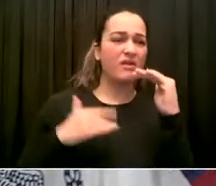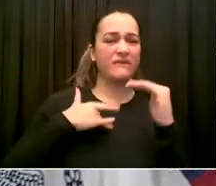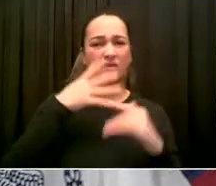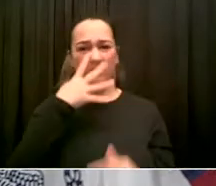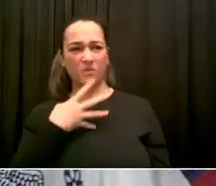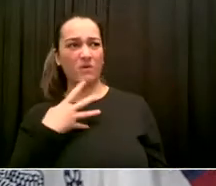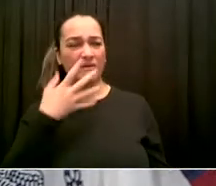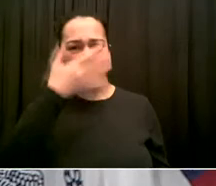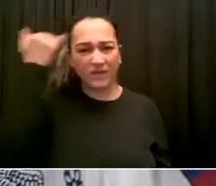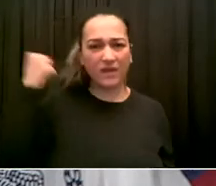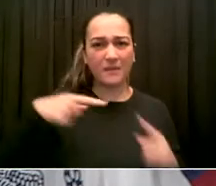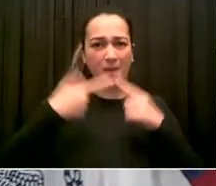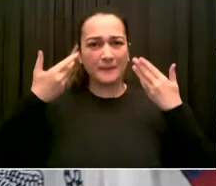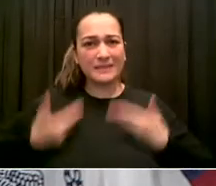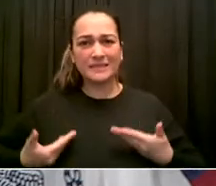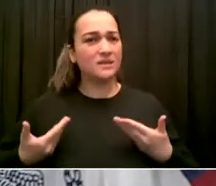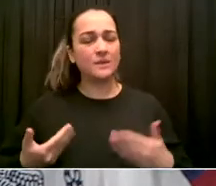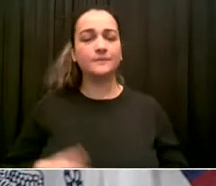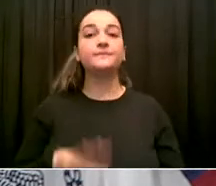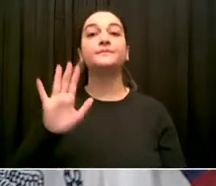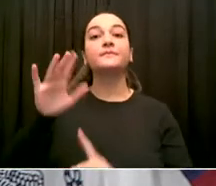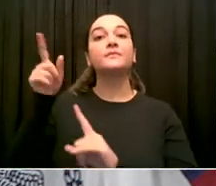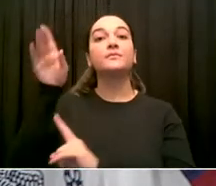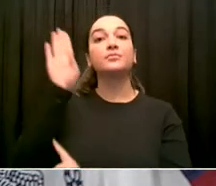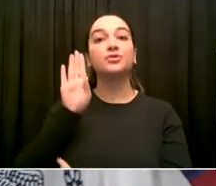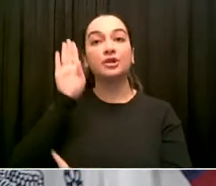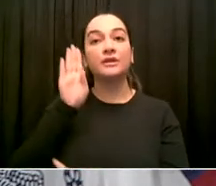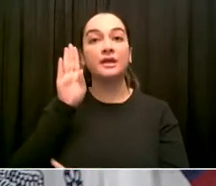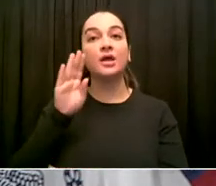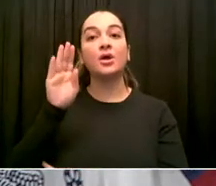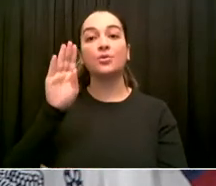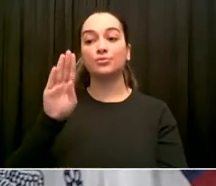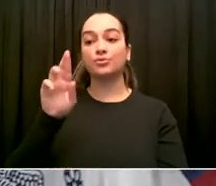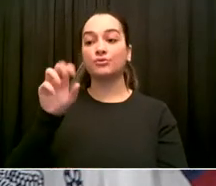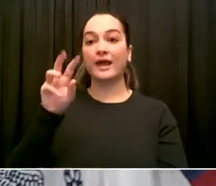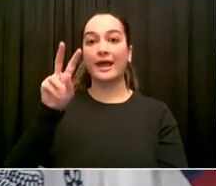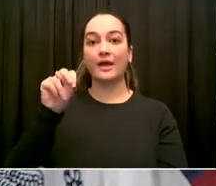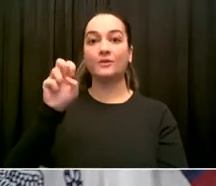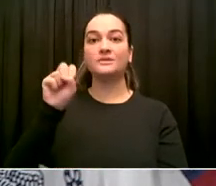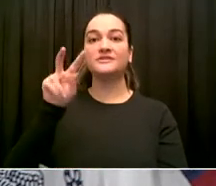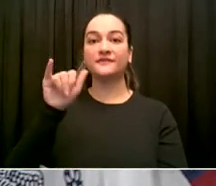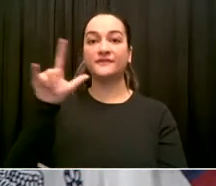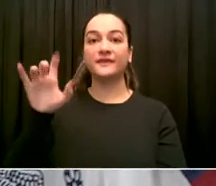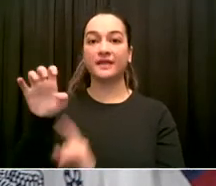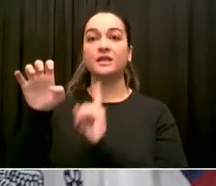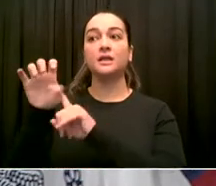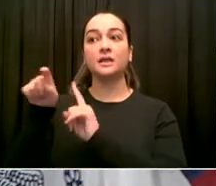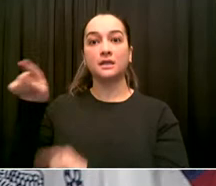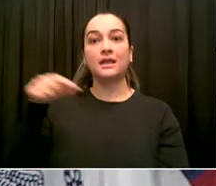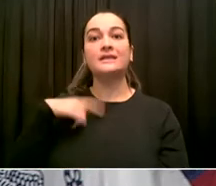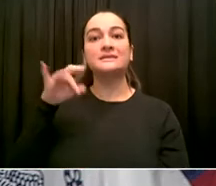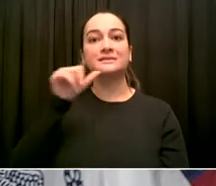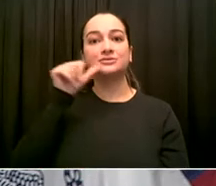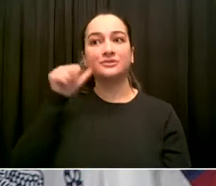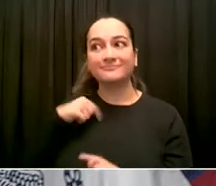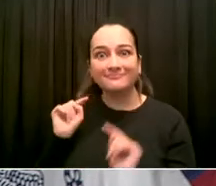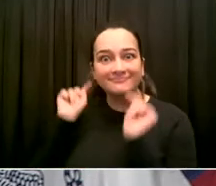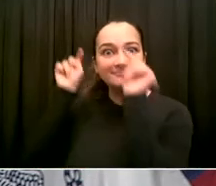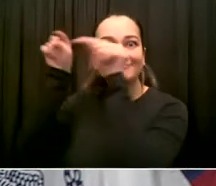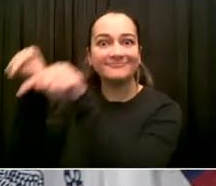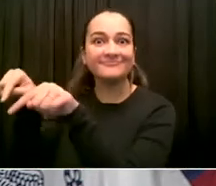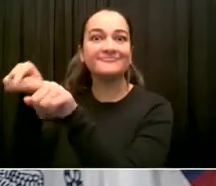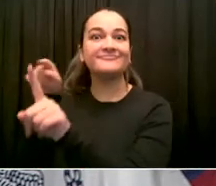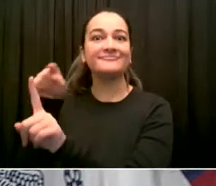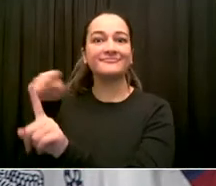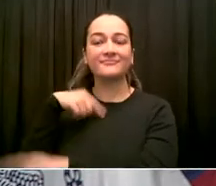share. And we're trying to right a wrong yesterday by investing in Brownsville, an amazing renovation at Betsy Head